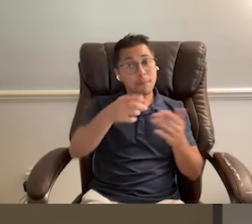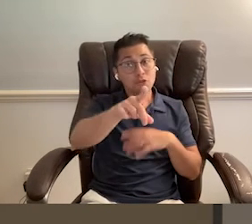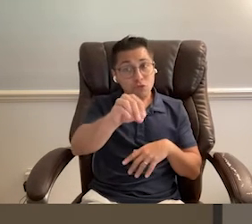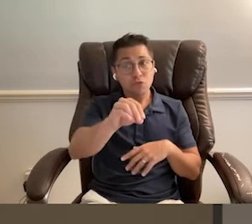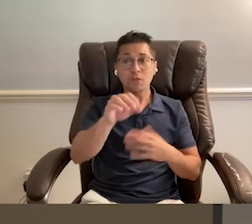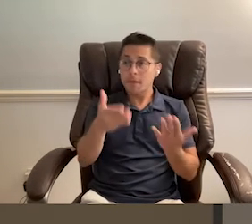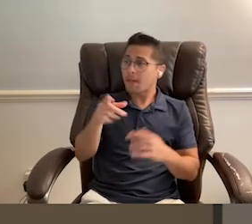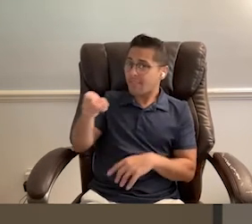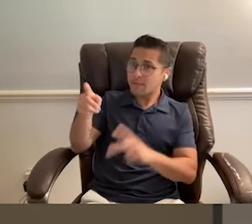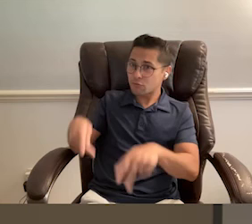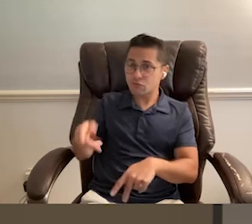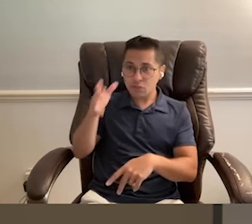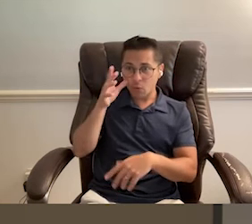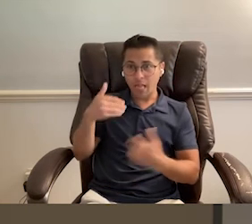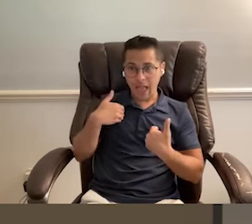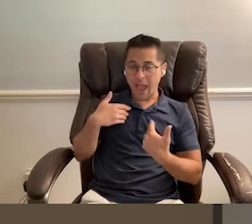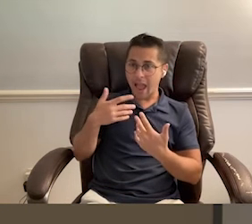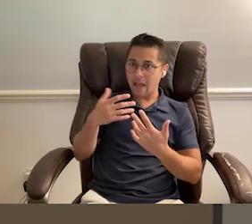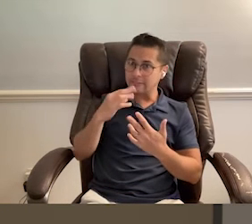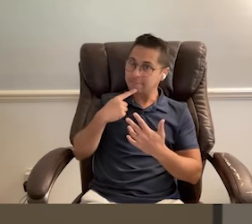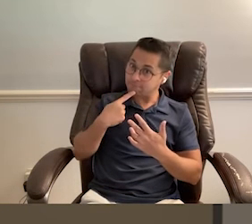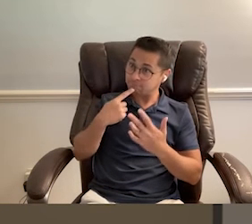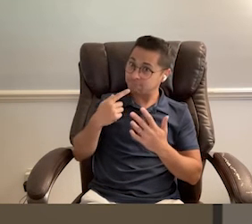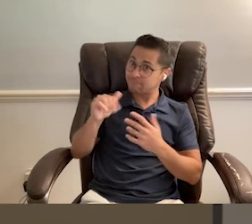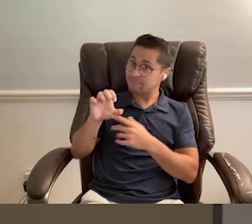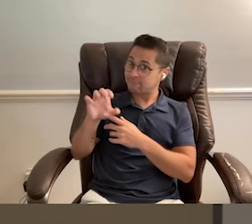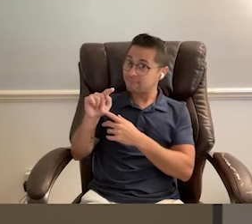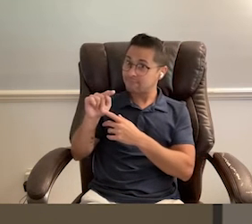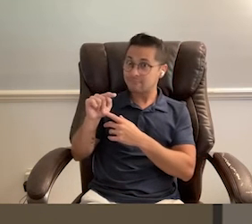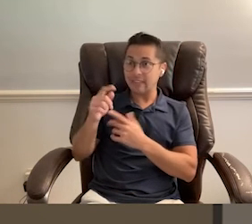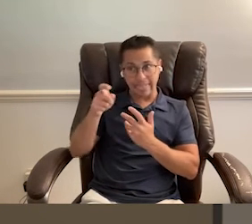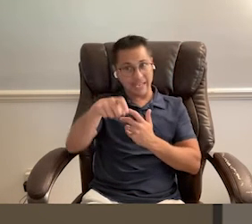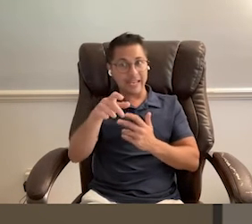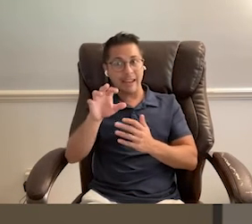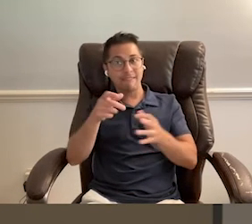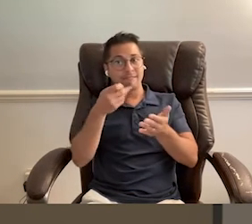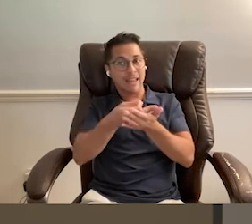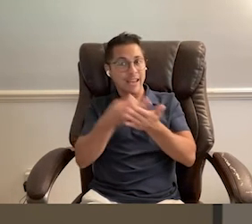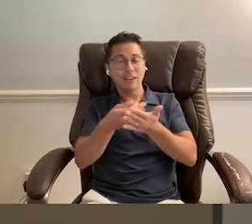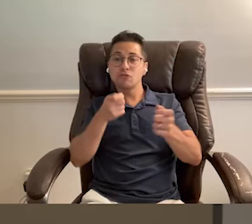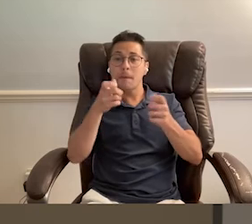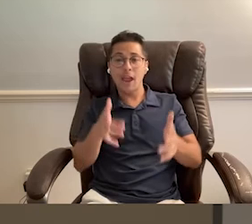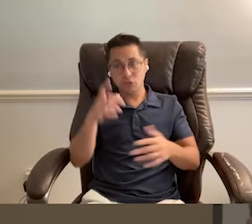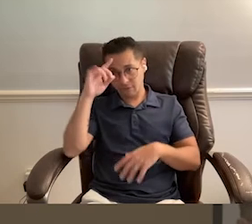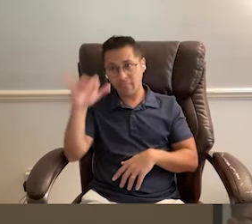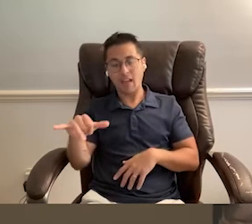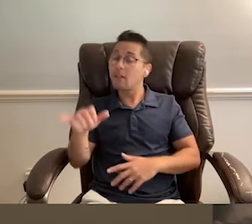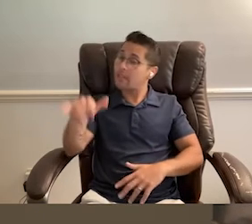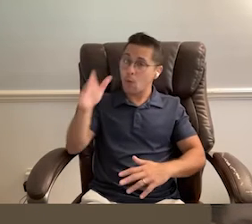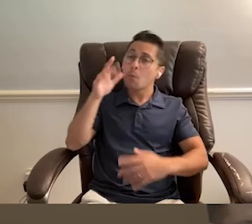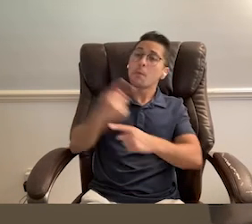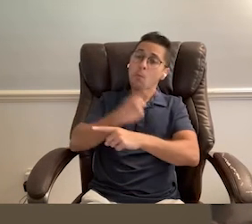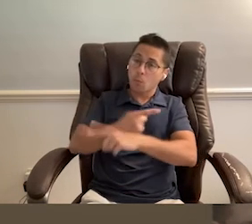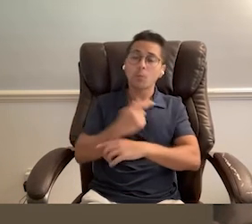have significant assets in a special needs trust and they need a financial manager for that. That would be appropriate. Employment training and